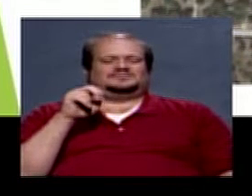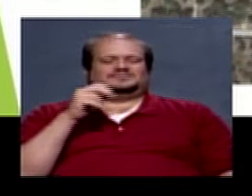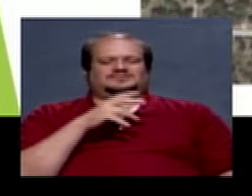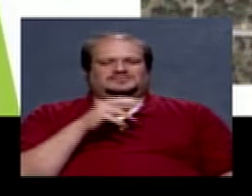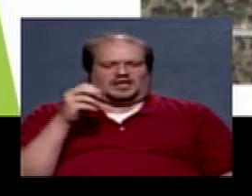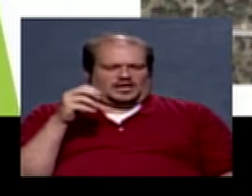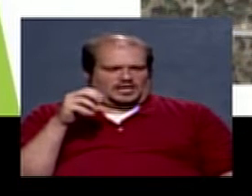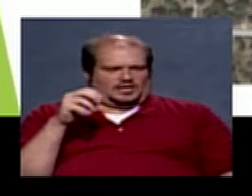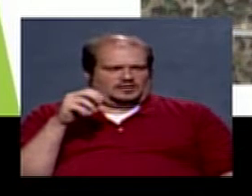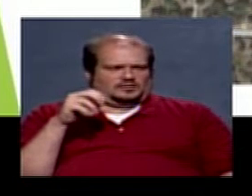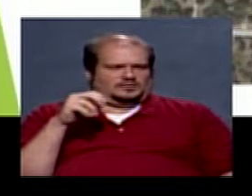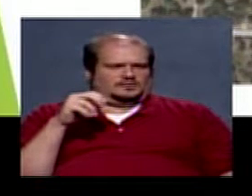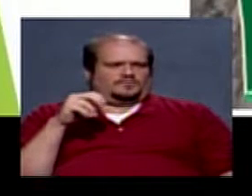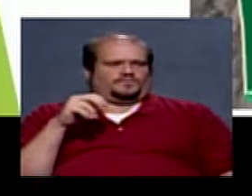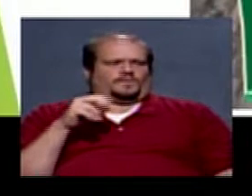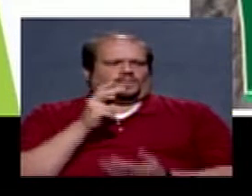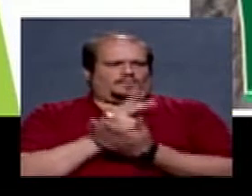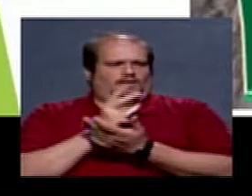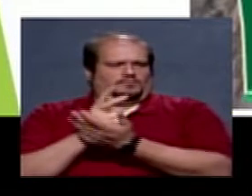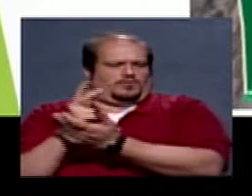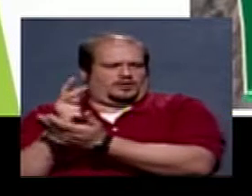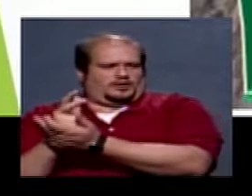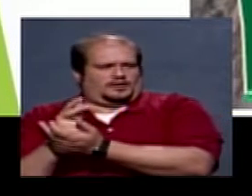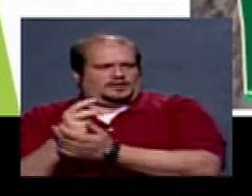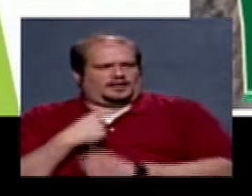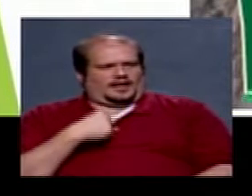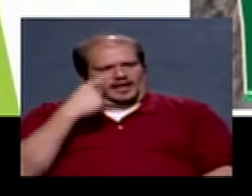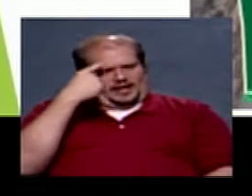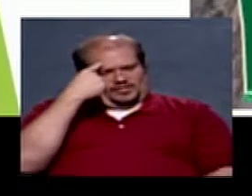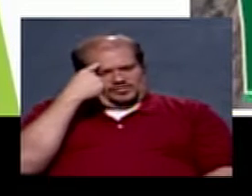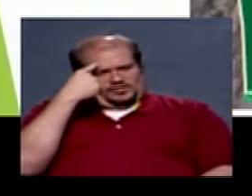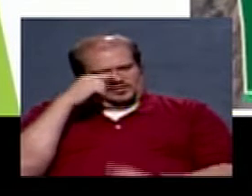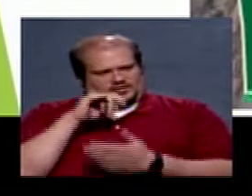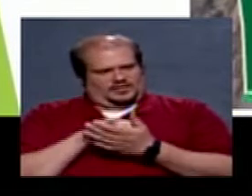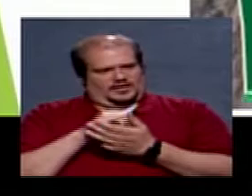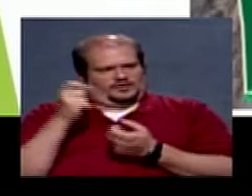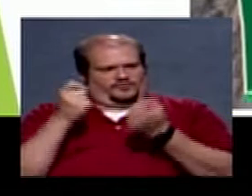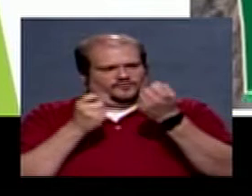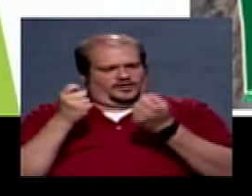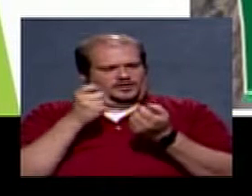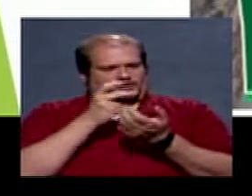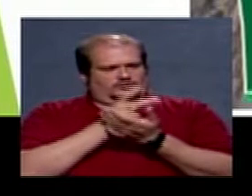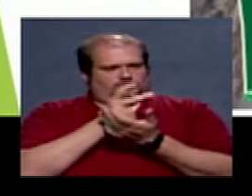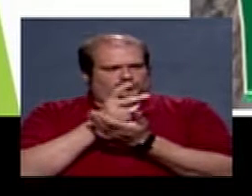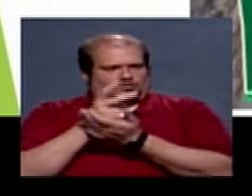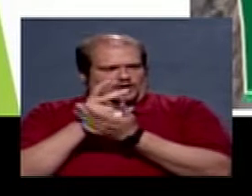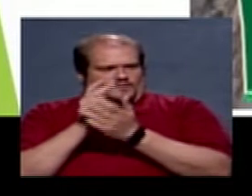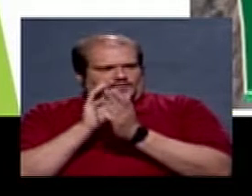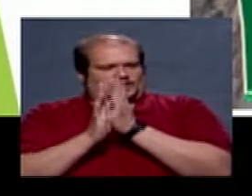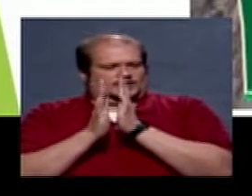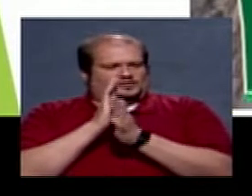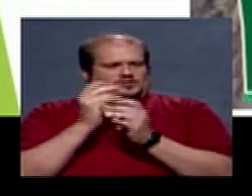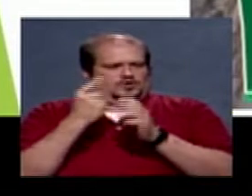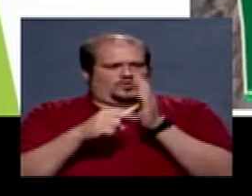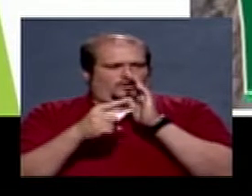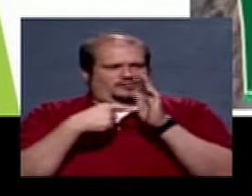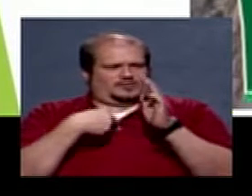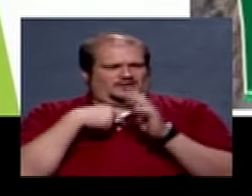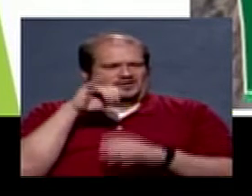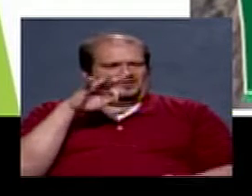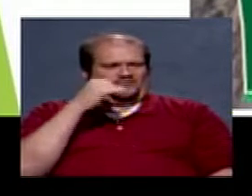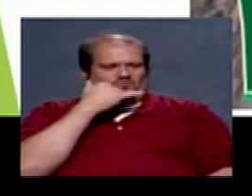And the parking, I think one of the things, the vehicular traffic, and correct me if I'm wrong, but